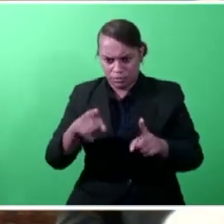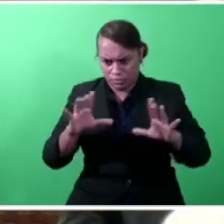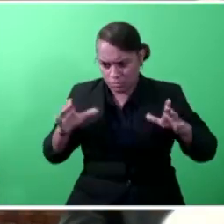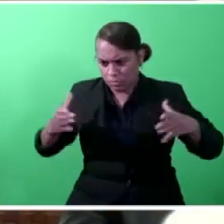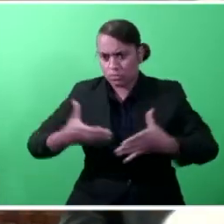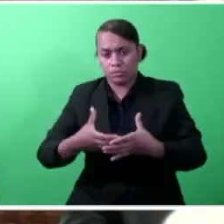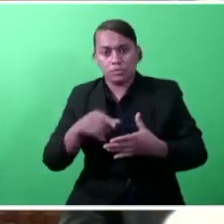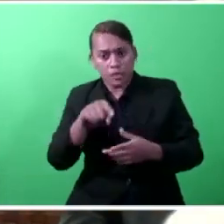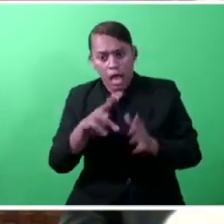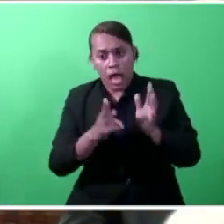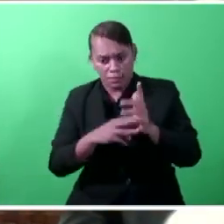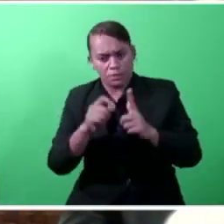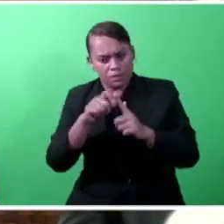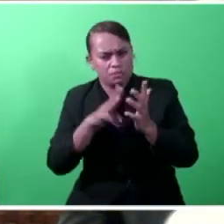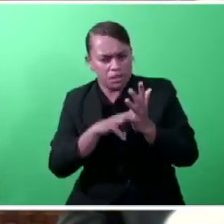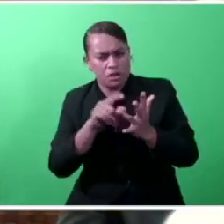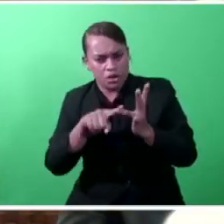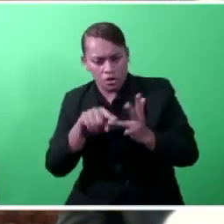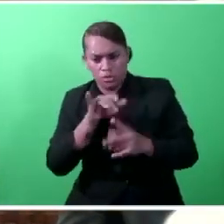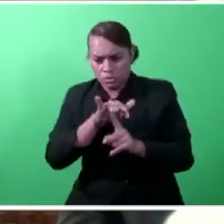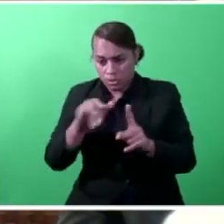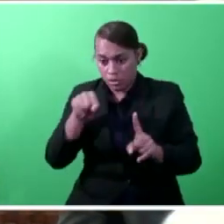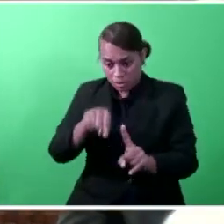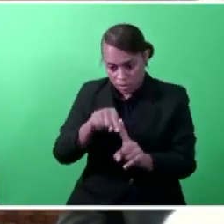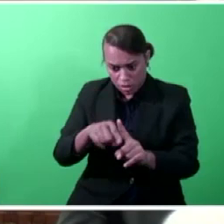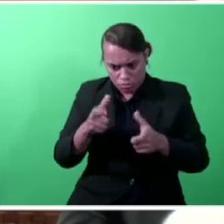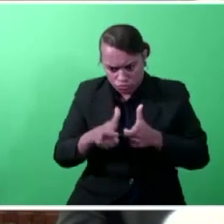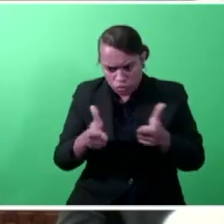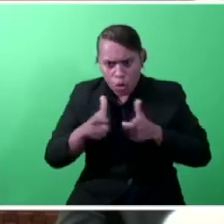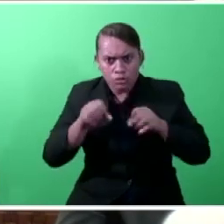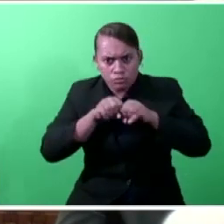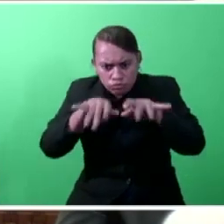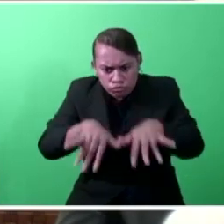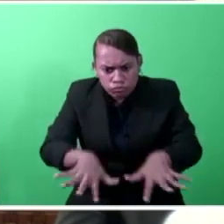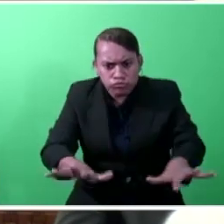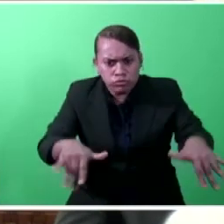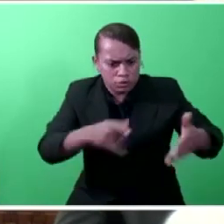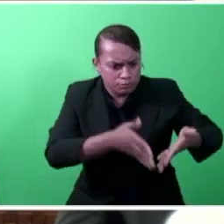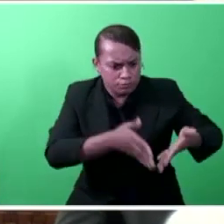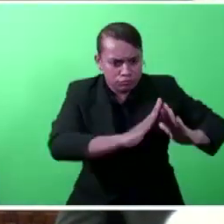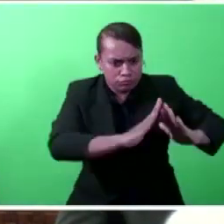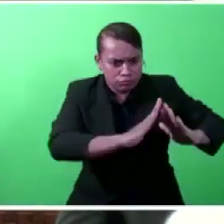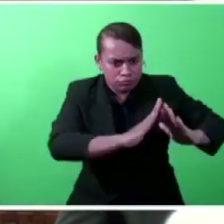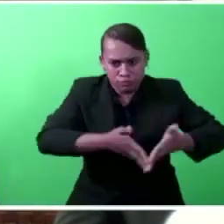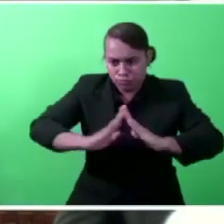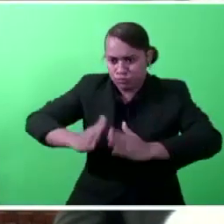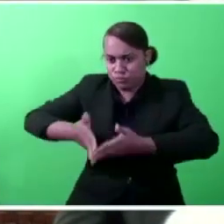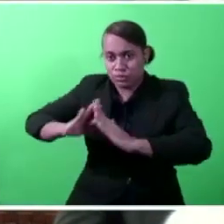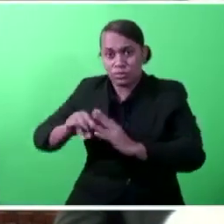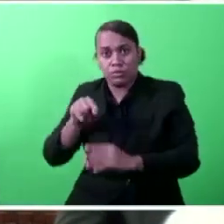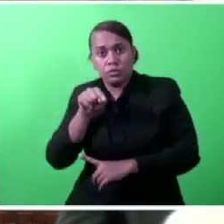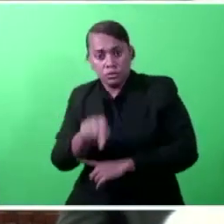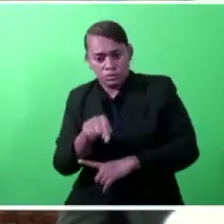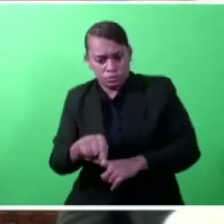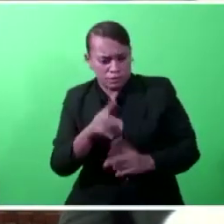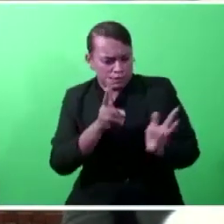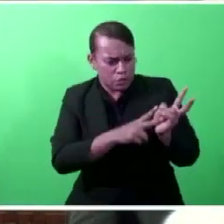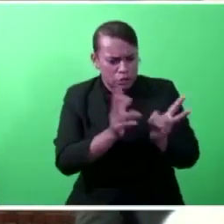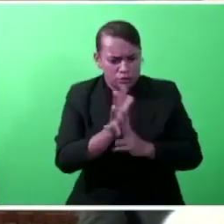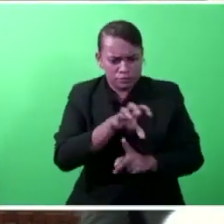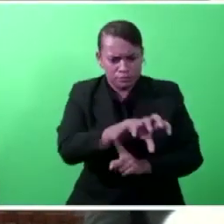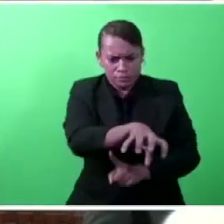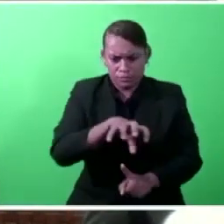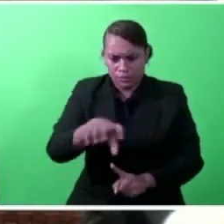working as a national coordinator and controller, working in tandem with rural and maritime development, the first responders, the